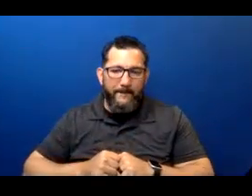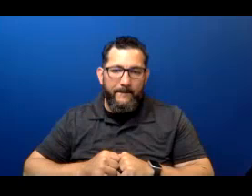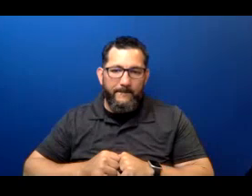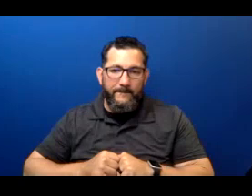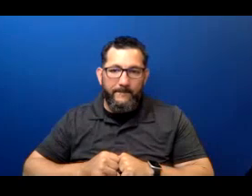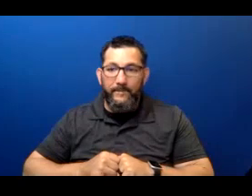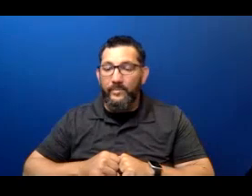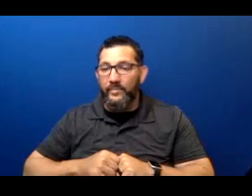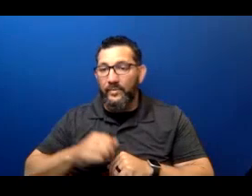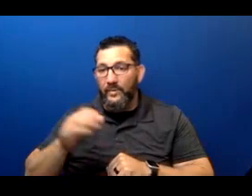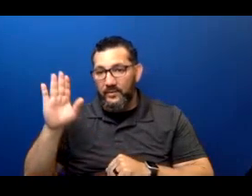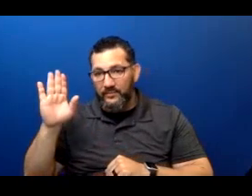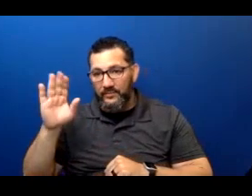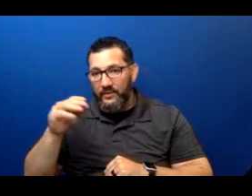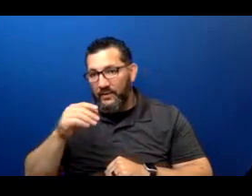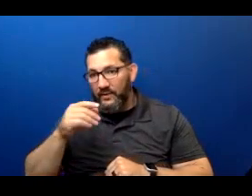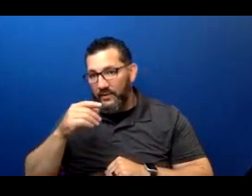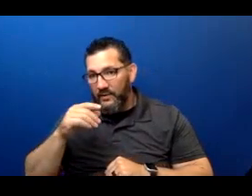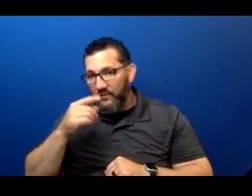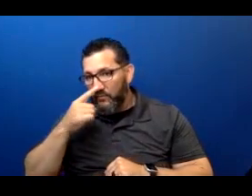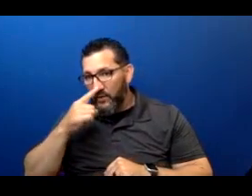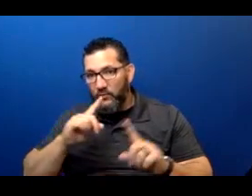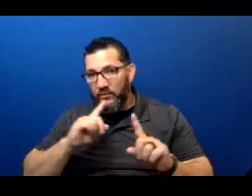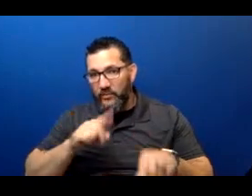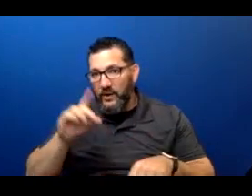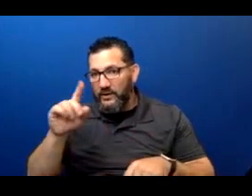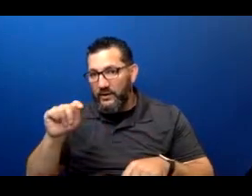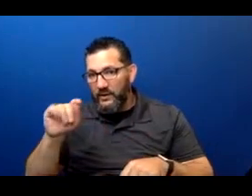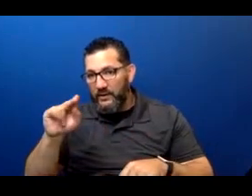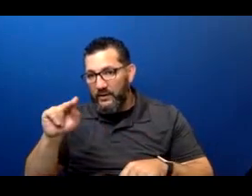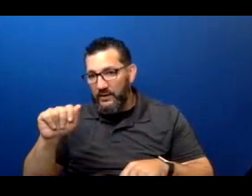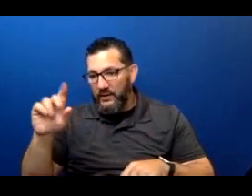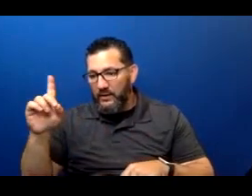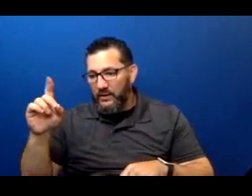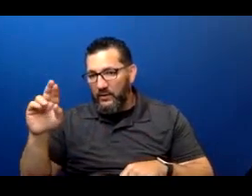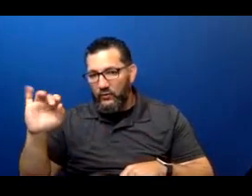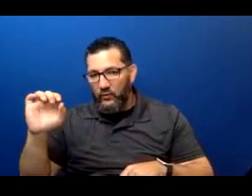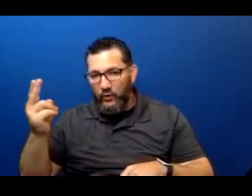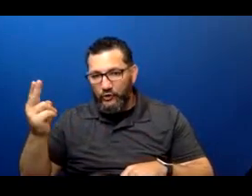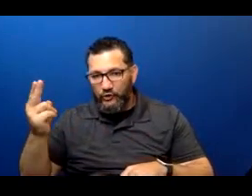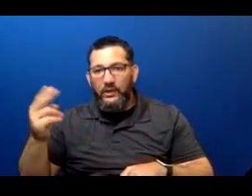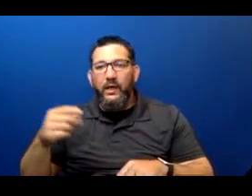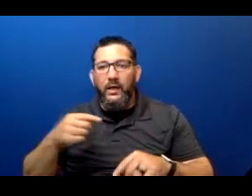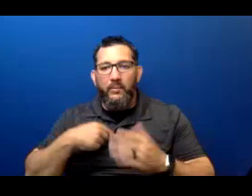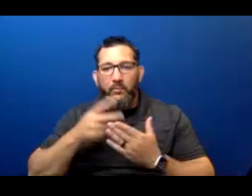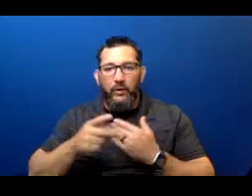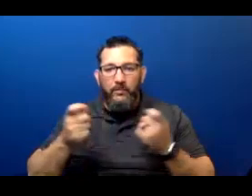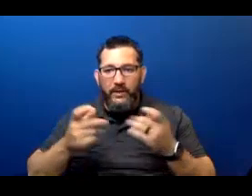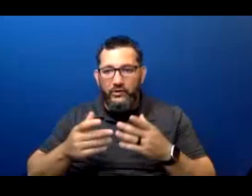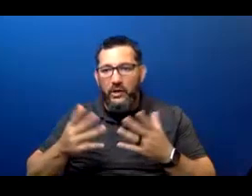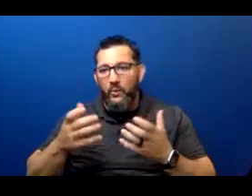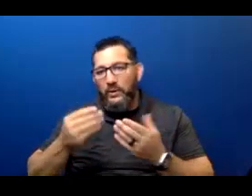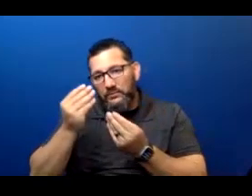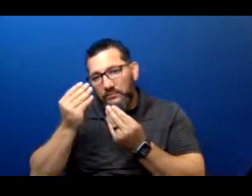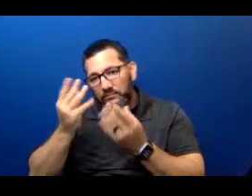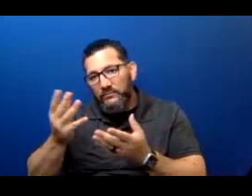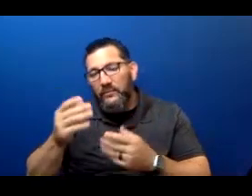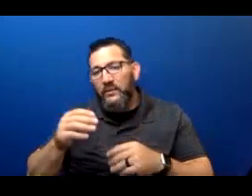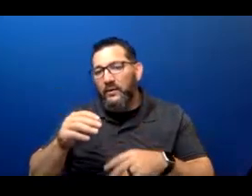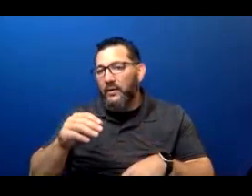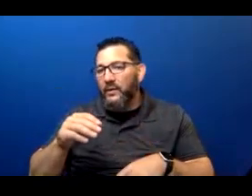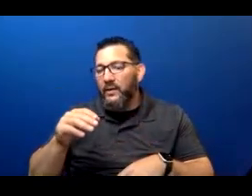Mr. Chair, if I may respond, this is Tina Dortch, Program Manager. Ms. Wilson, it is